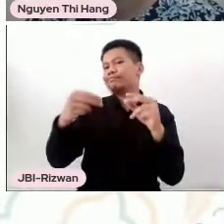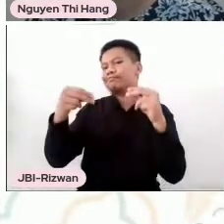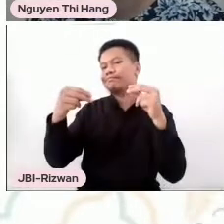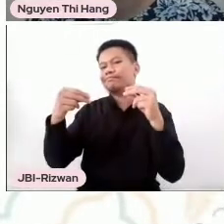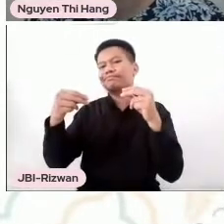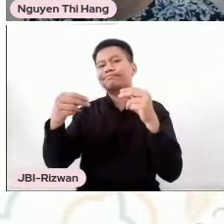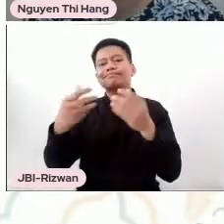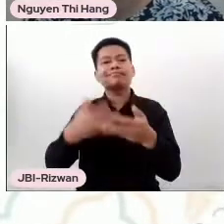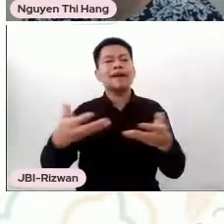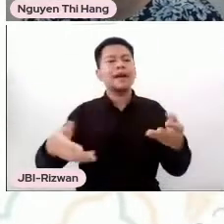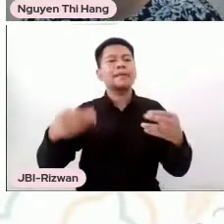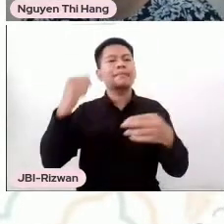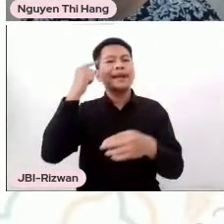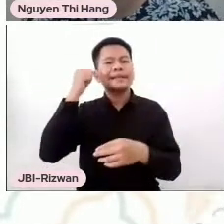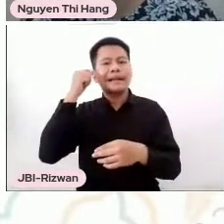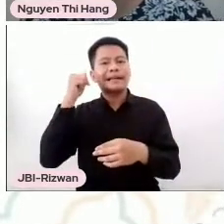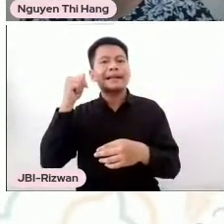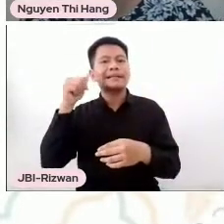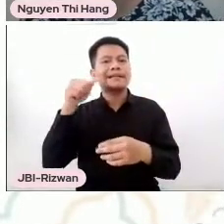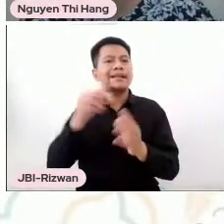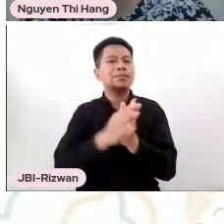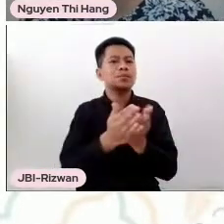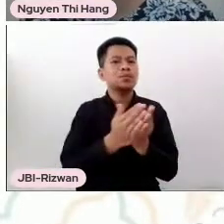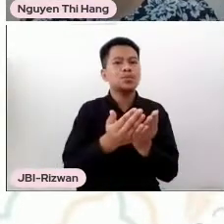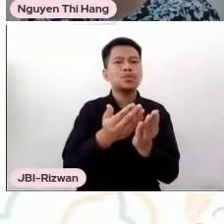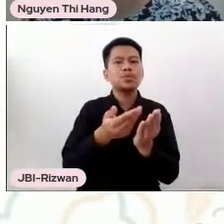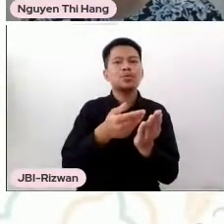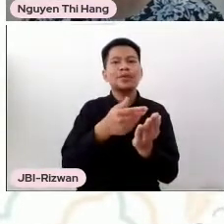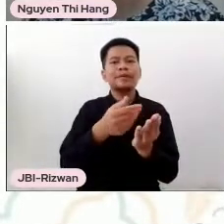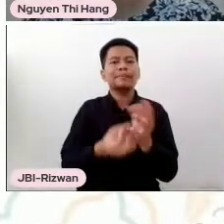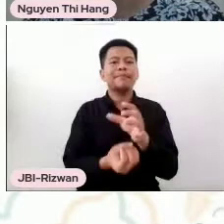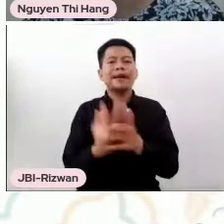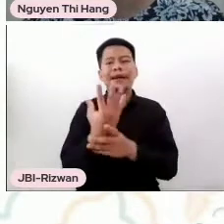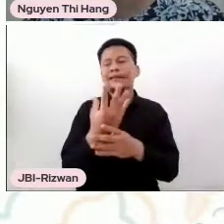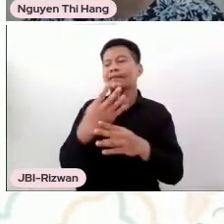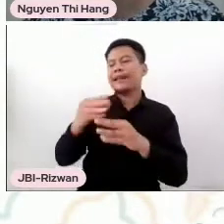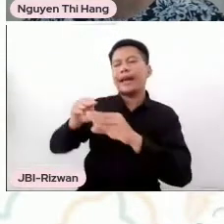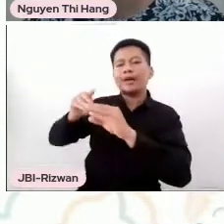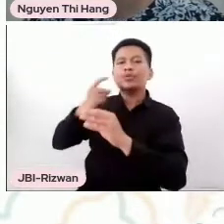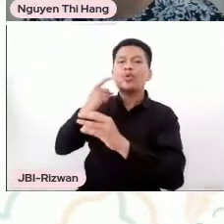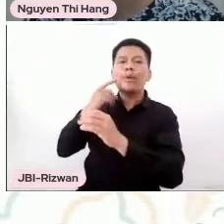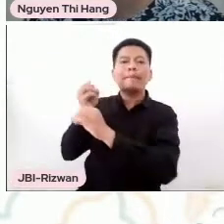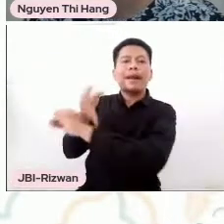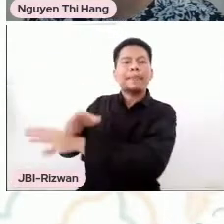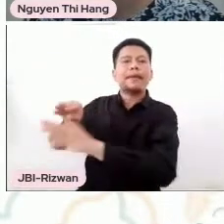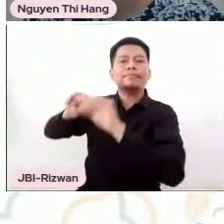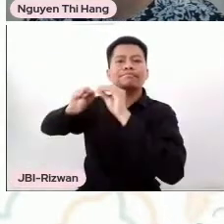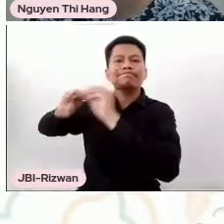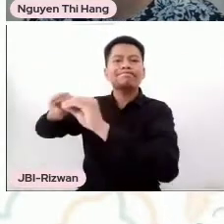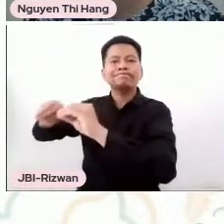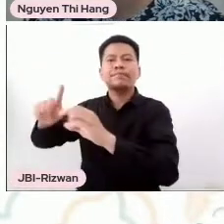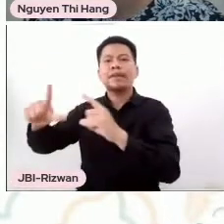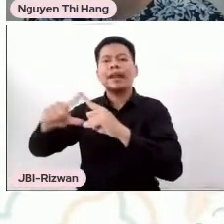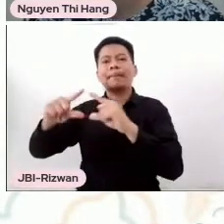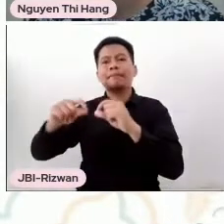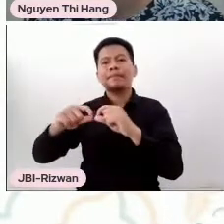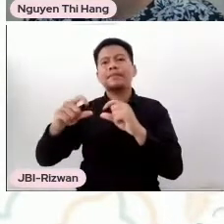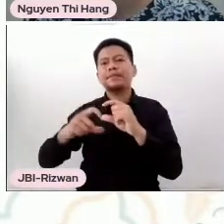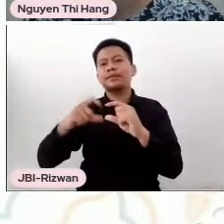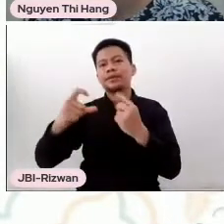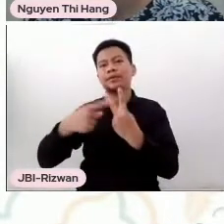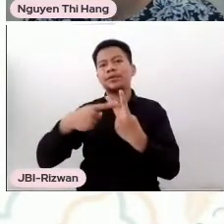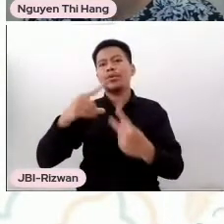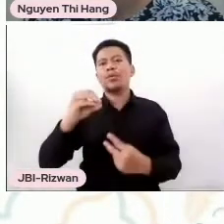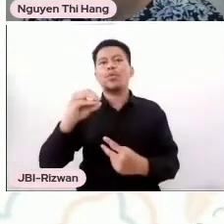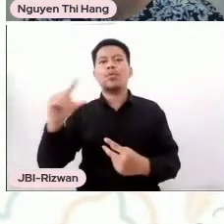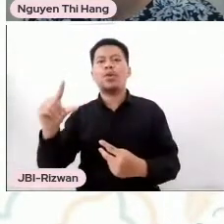pembelajaran, kemudian buku yang mereka kembangkan. Jadi diuji coba di lab school. It's like a